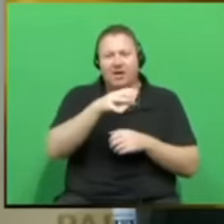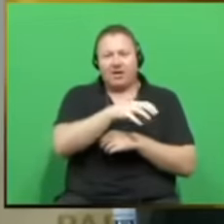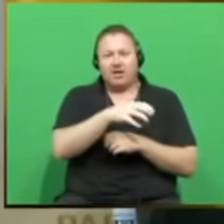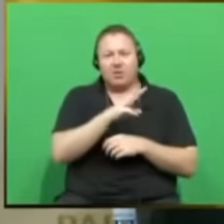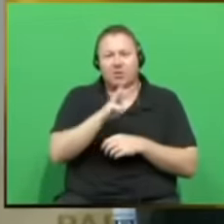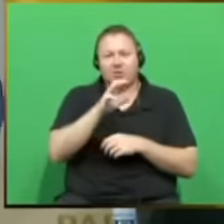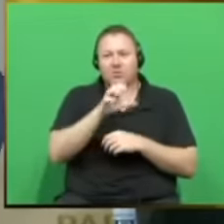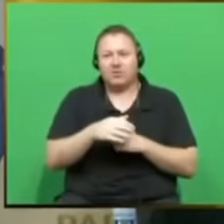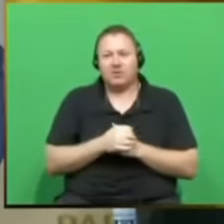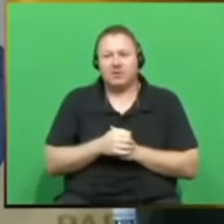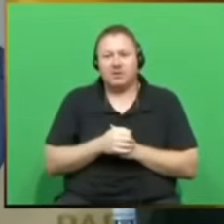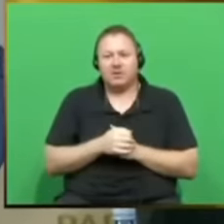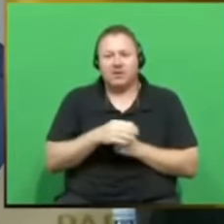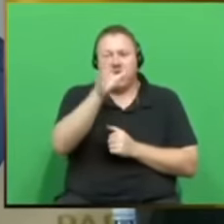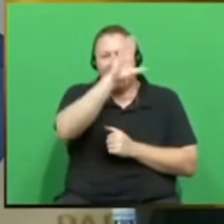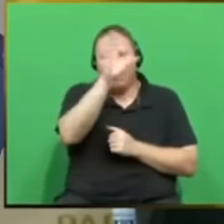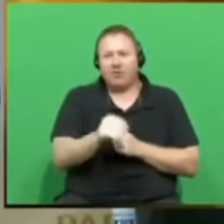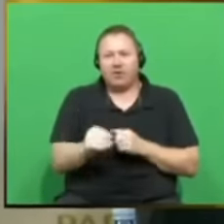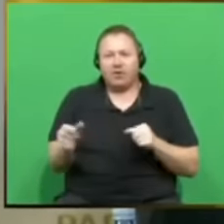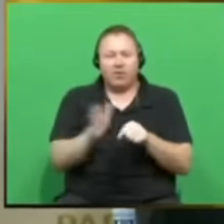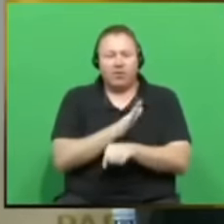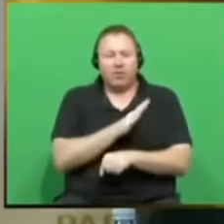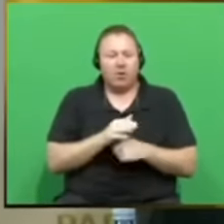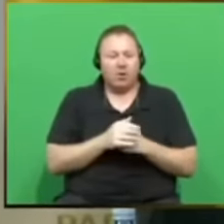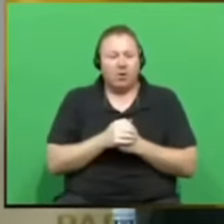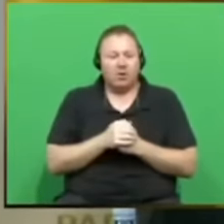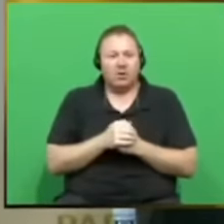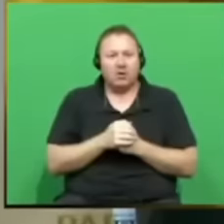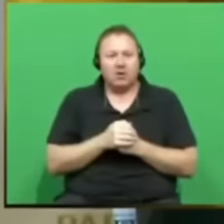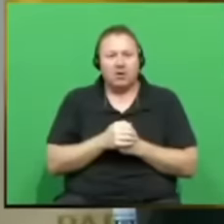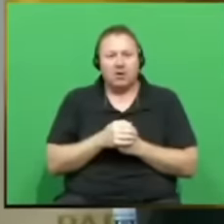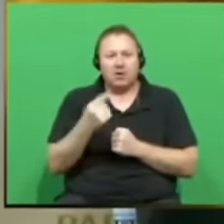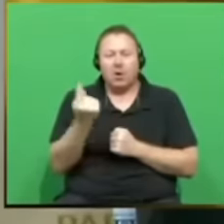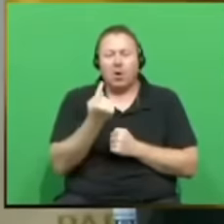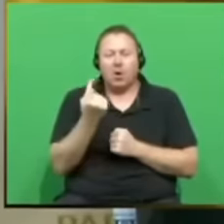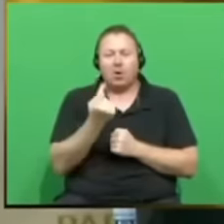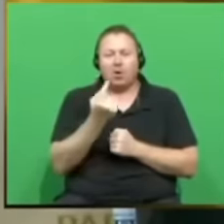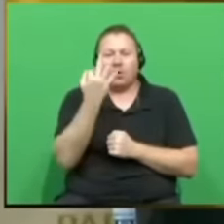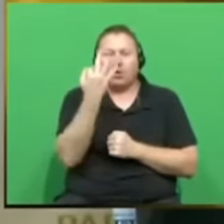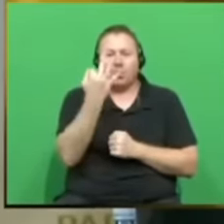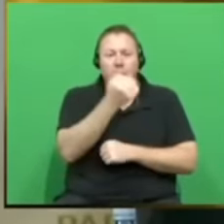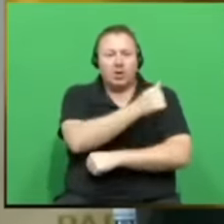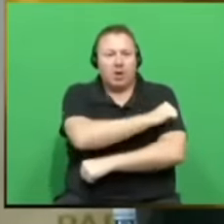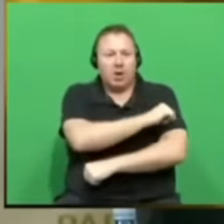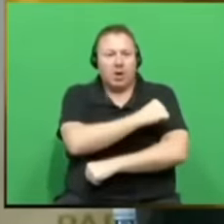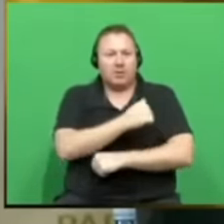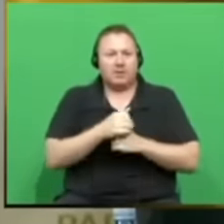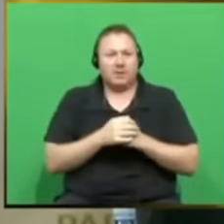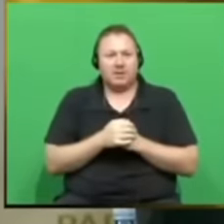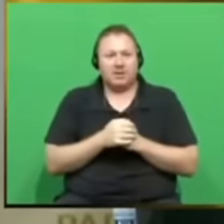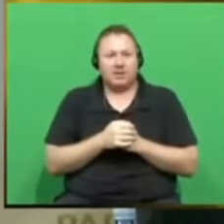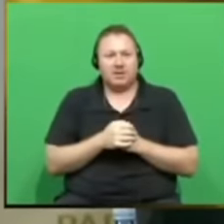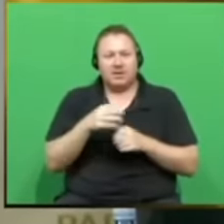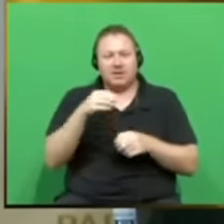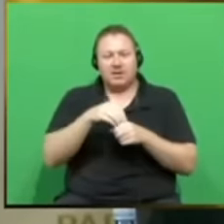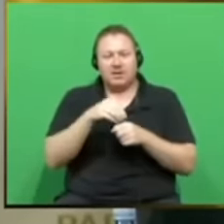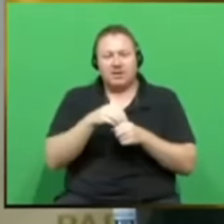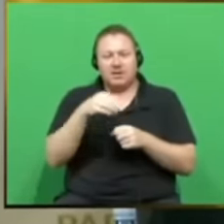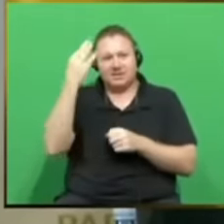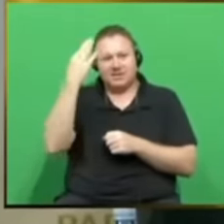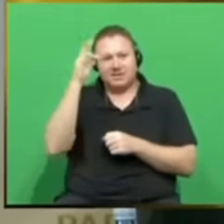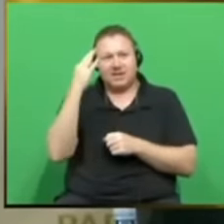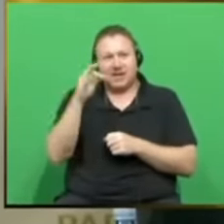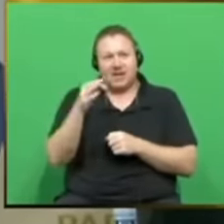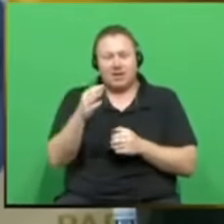African continent, there are only 3 hospitals in the state that